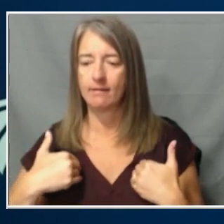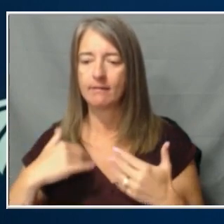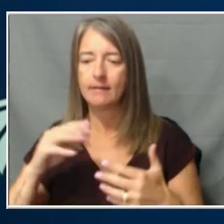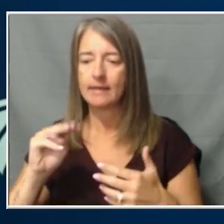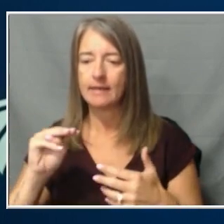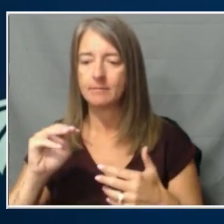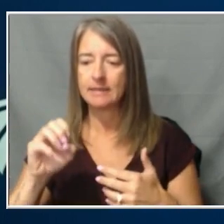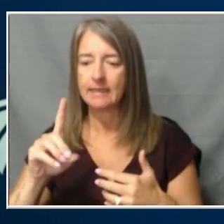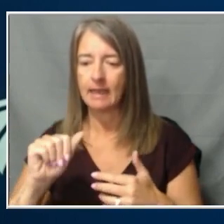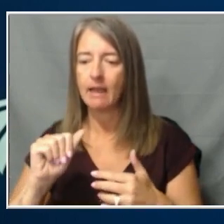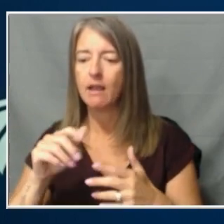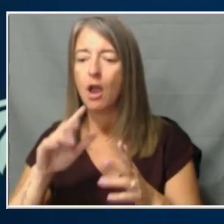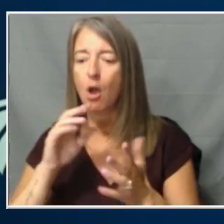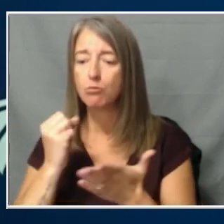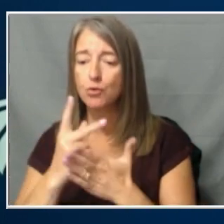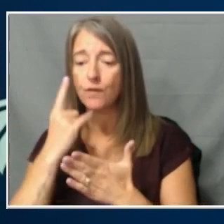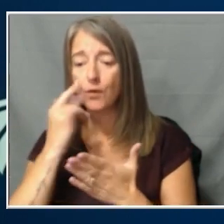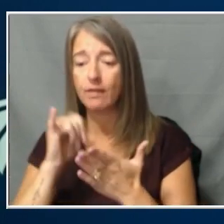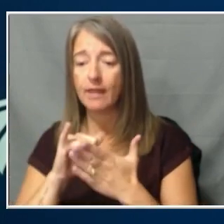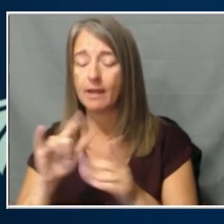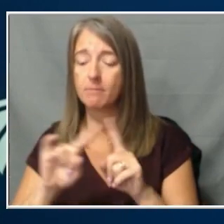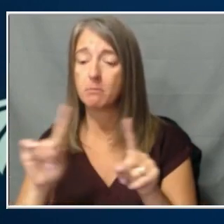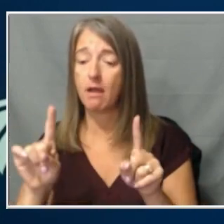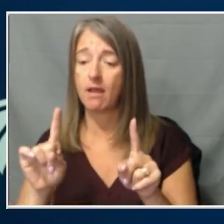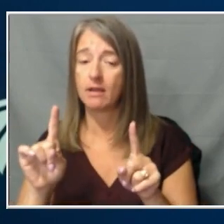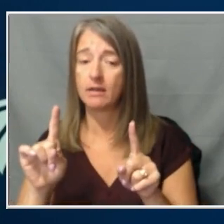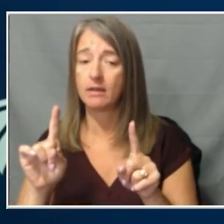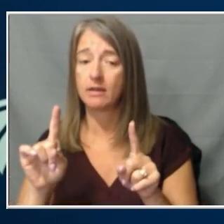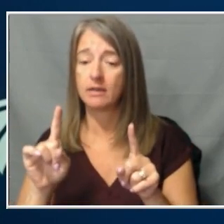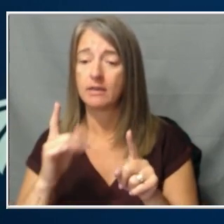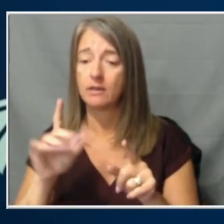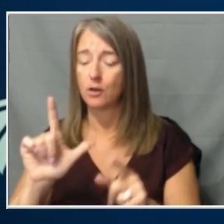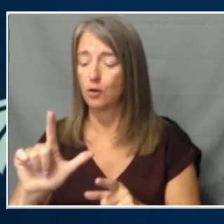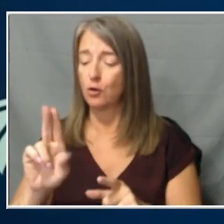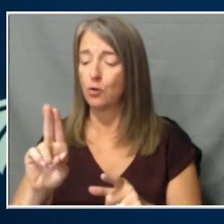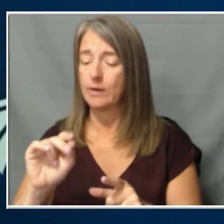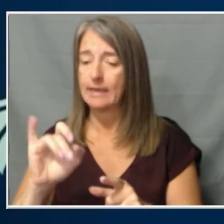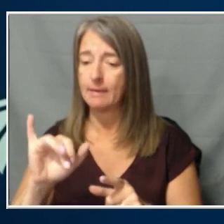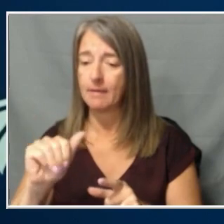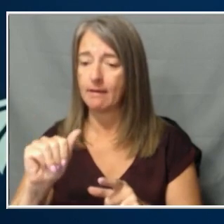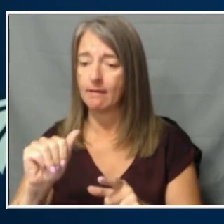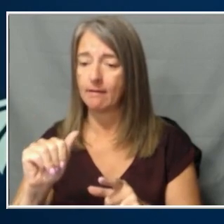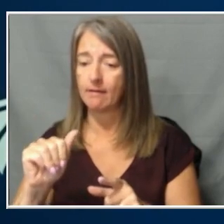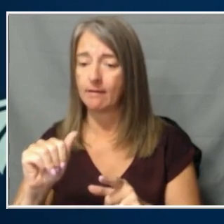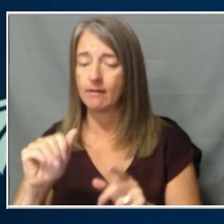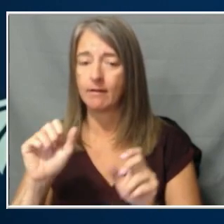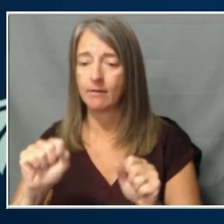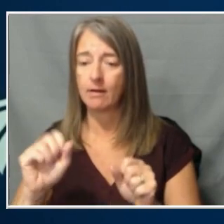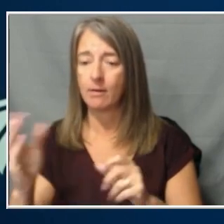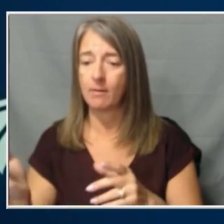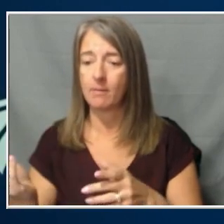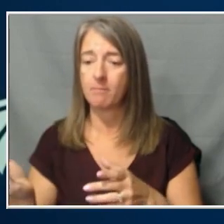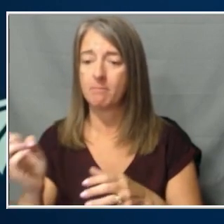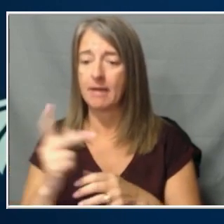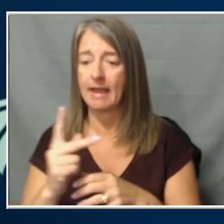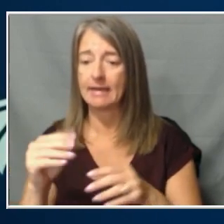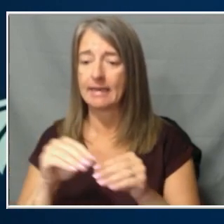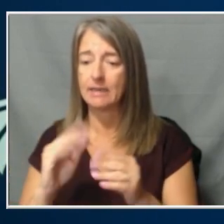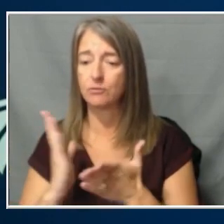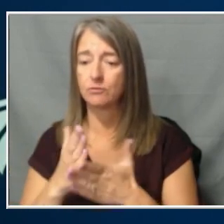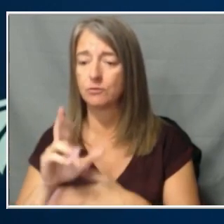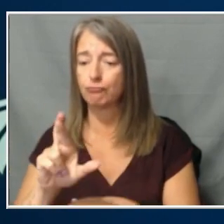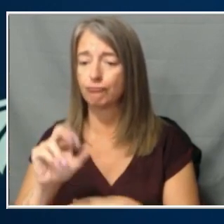do this. But subsequently, when her leukemia relapsed, we were able to put it back into remission by giving